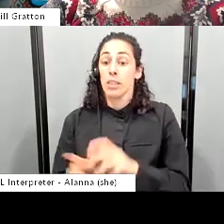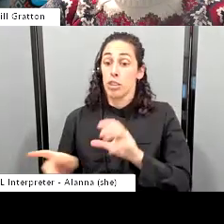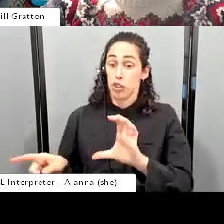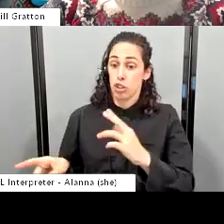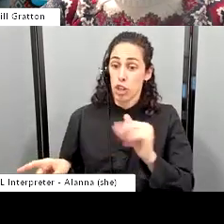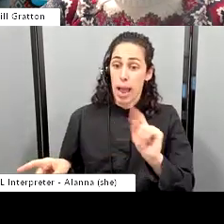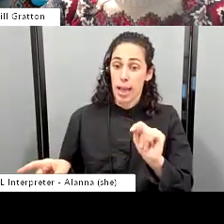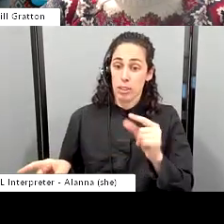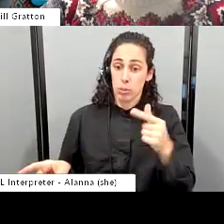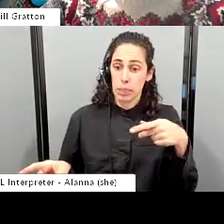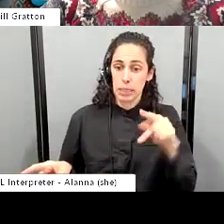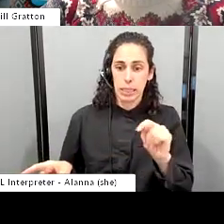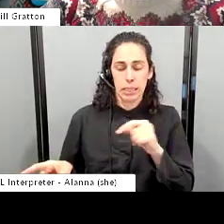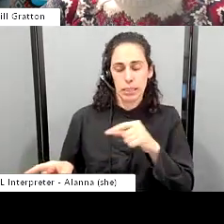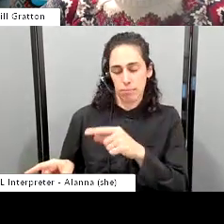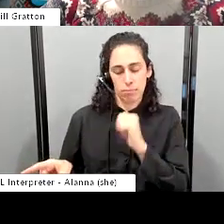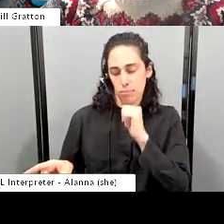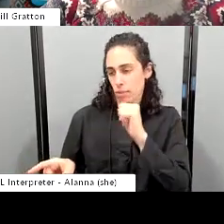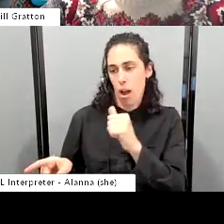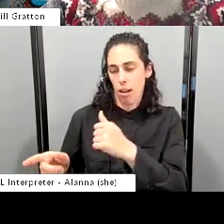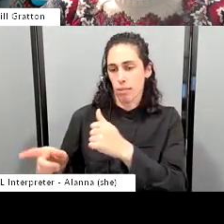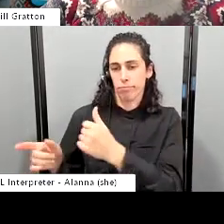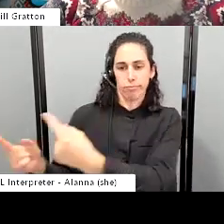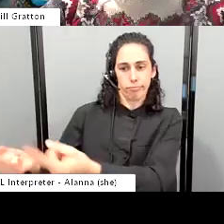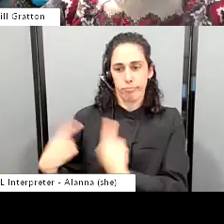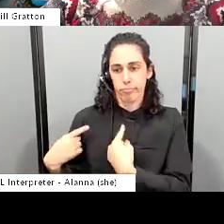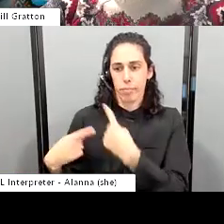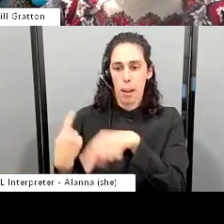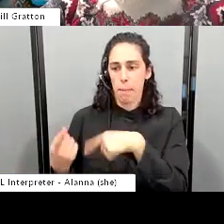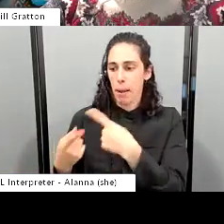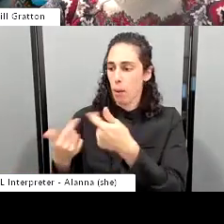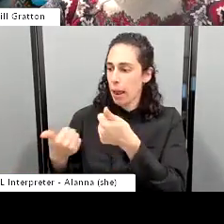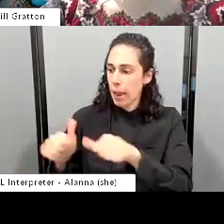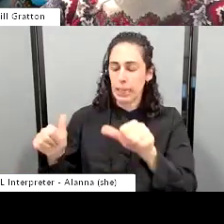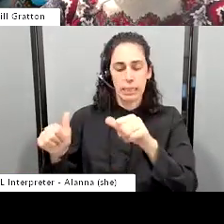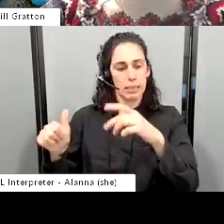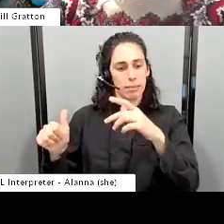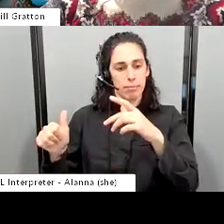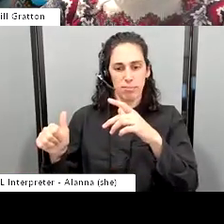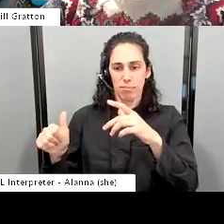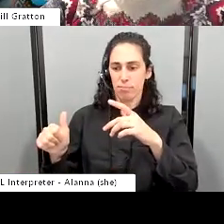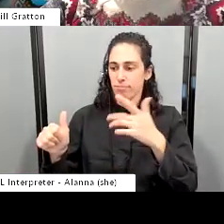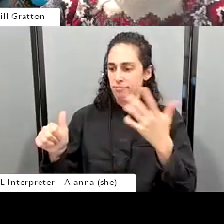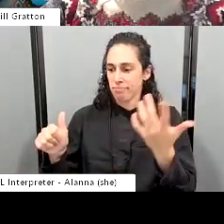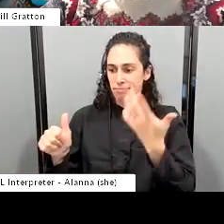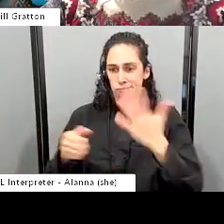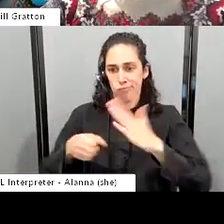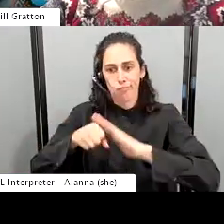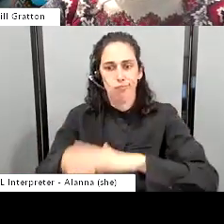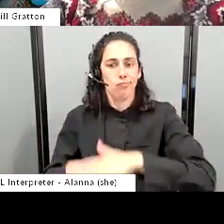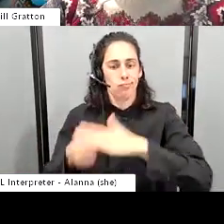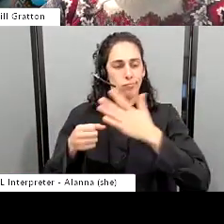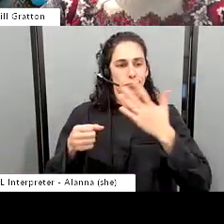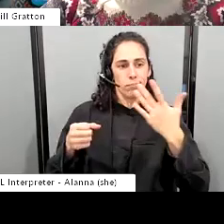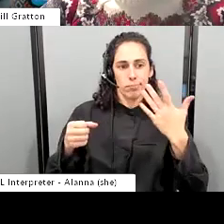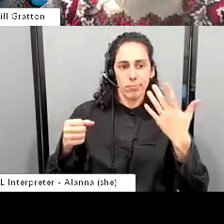about discrimination or misinformation or invading privacy, anything that's abusive. And I don't think I haven't tried it, but I don't think you could